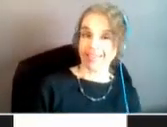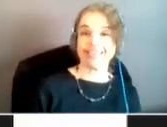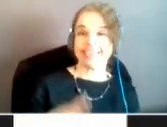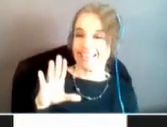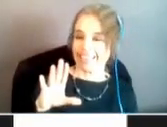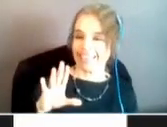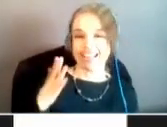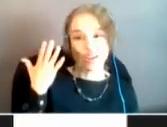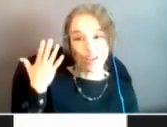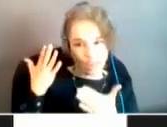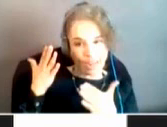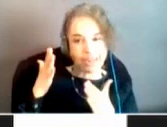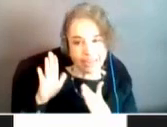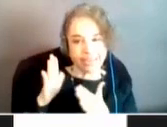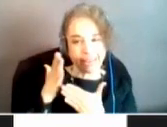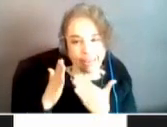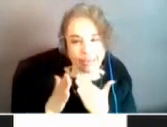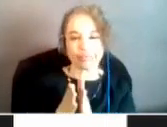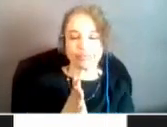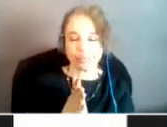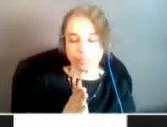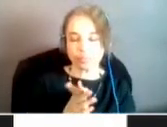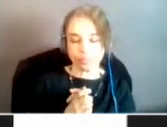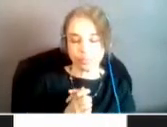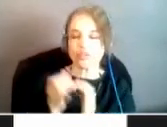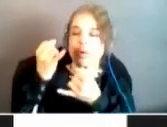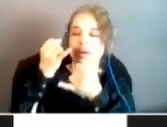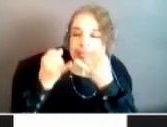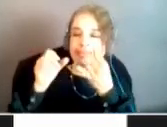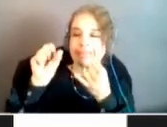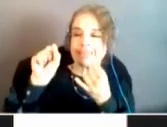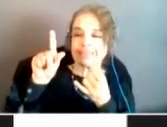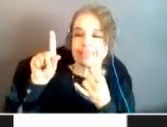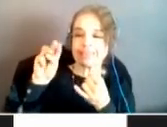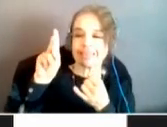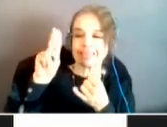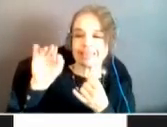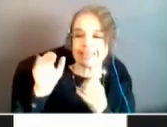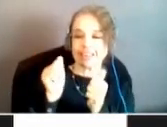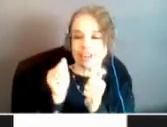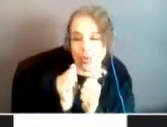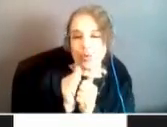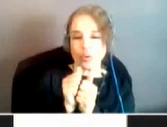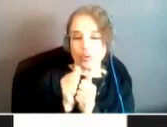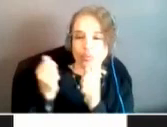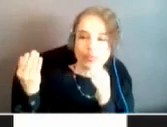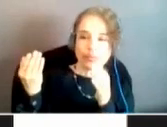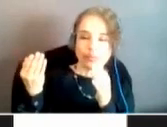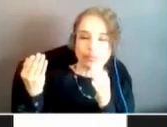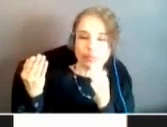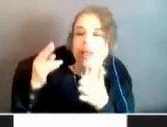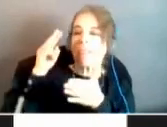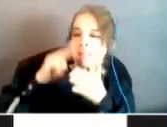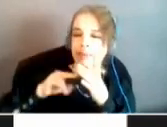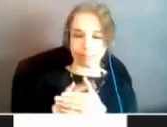Just go ahead and finish. That's fine. Yeah, let's go to that last slide, Mindy. Where that quote right here, let me read